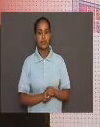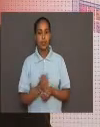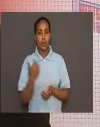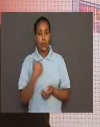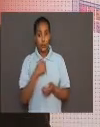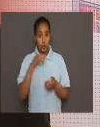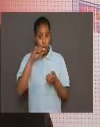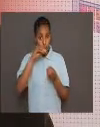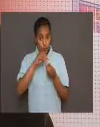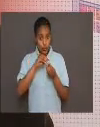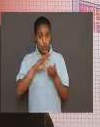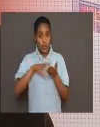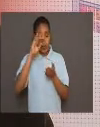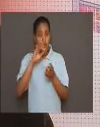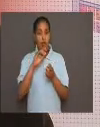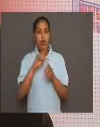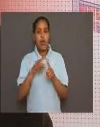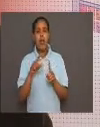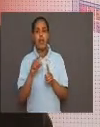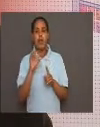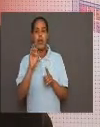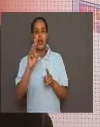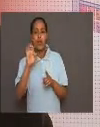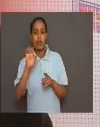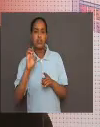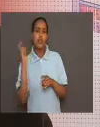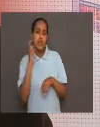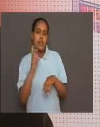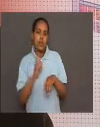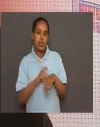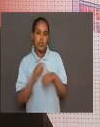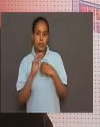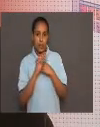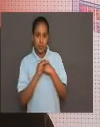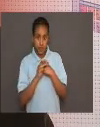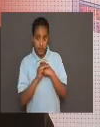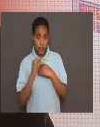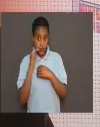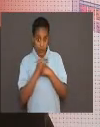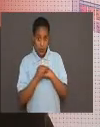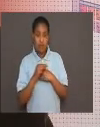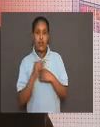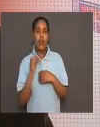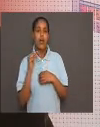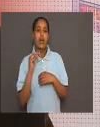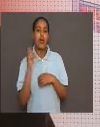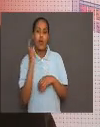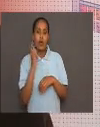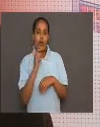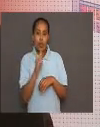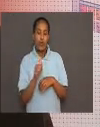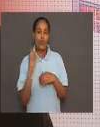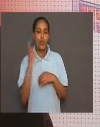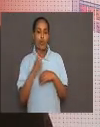We also learned that while ores are always minerals, minerals are not always